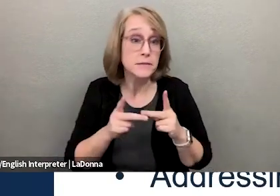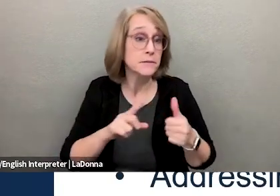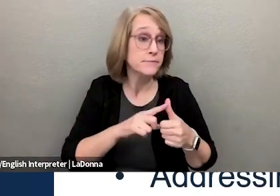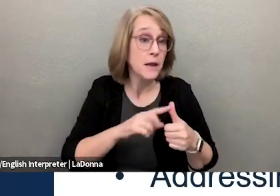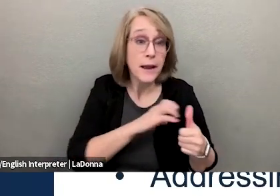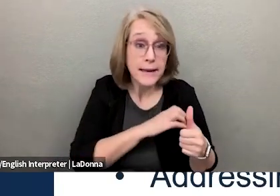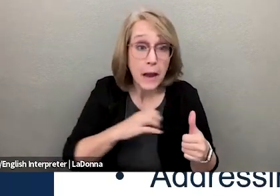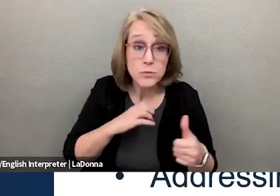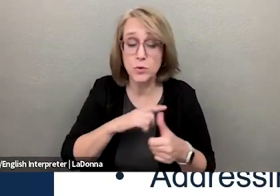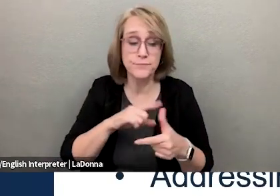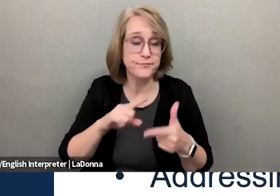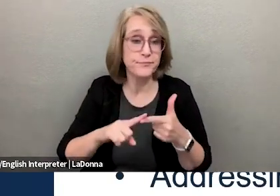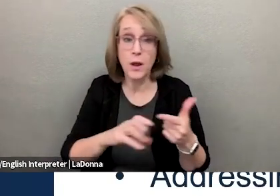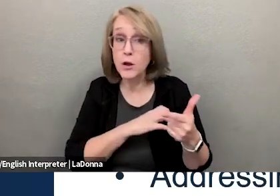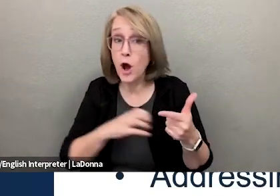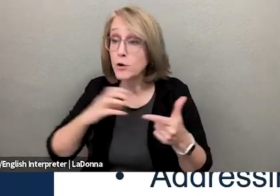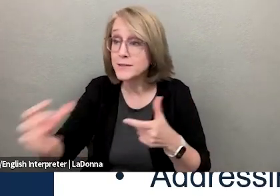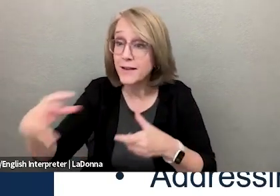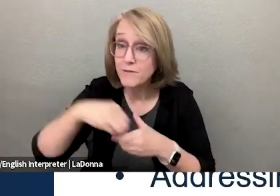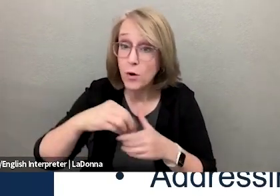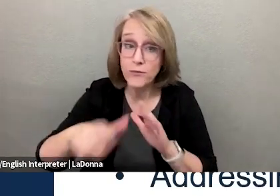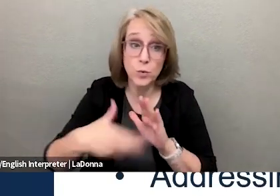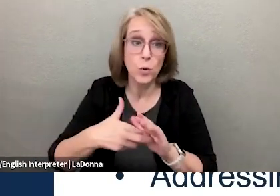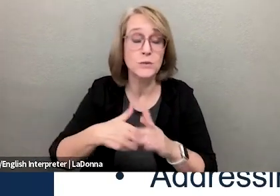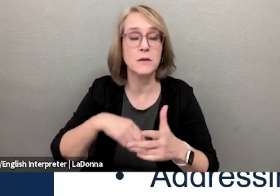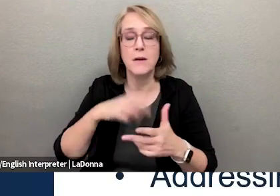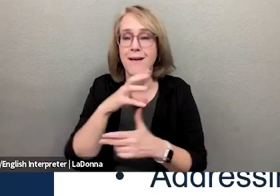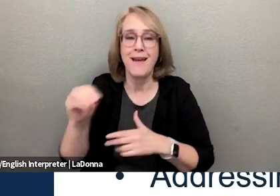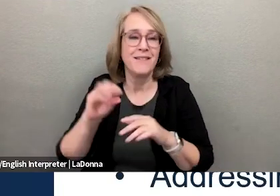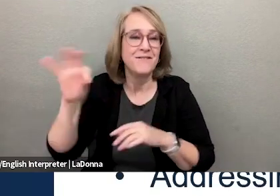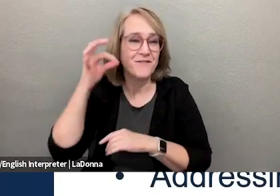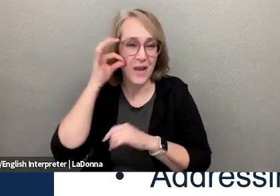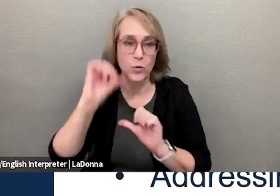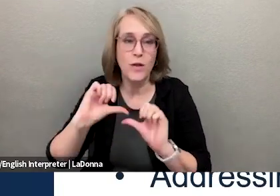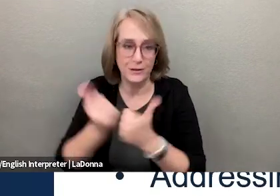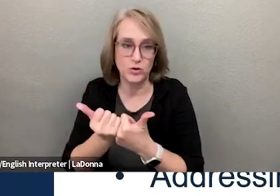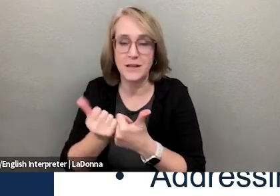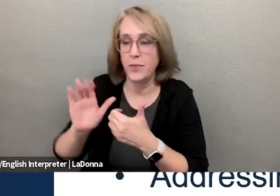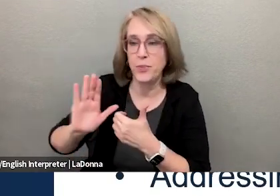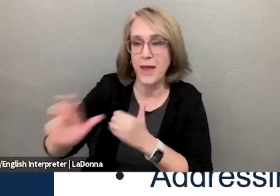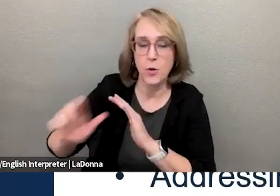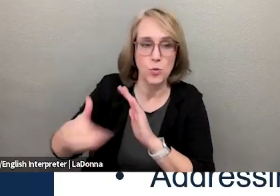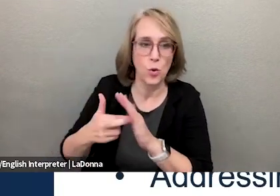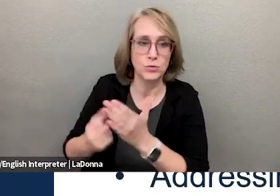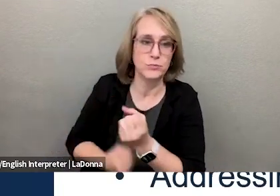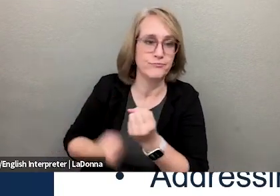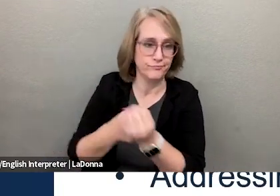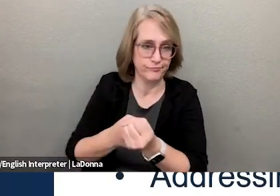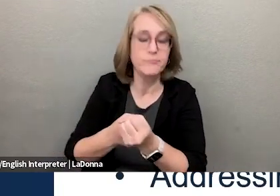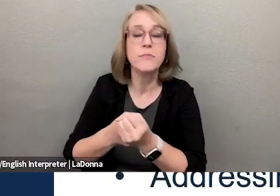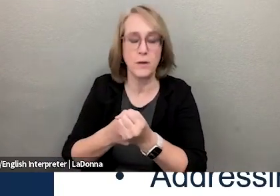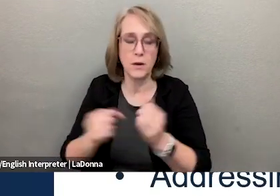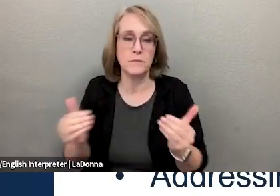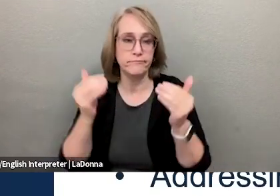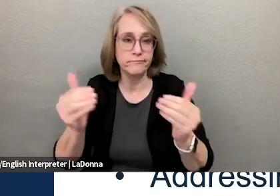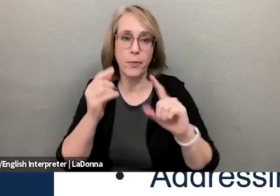support these goals, and then also federal agencies' role in supporting and advancing